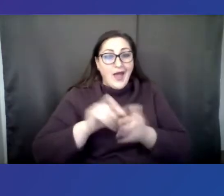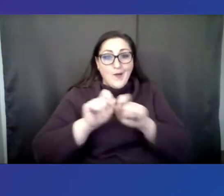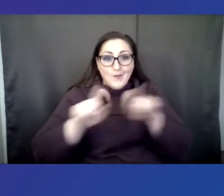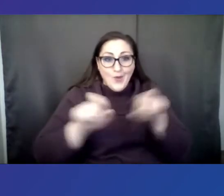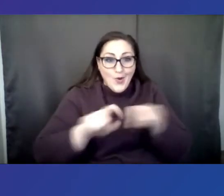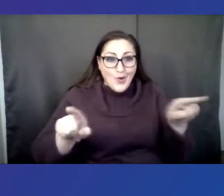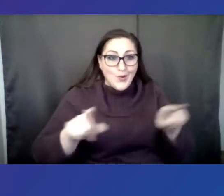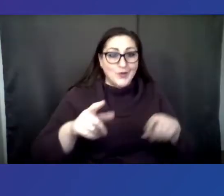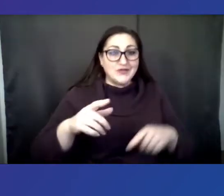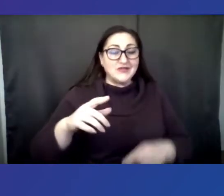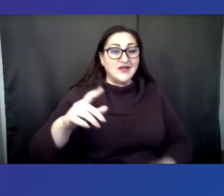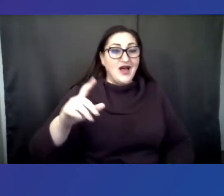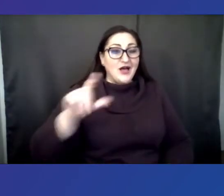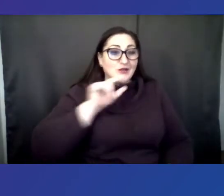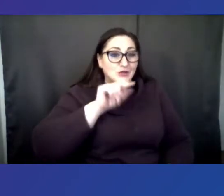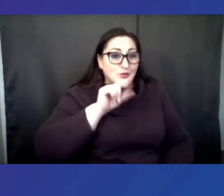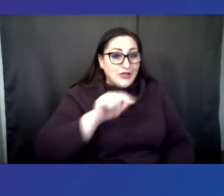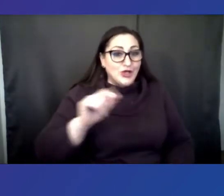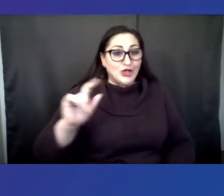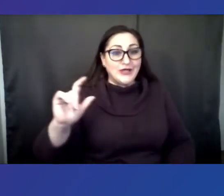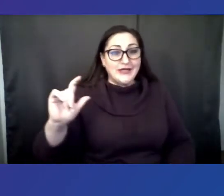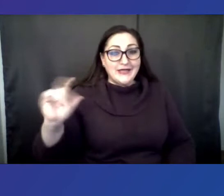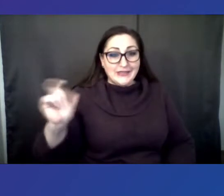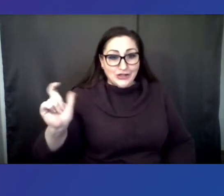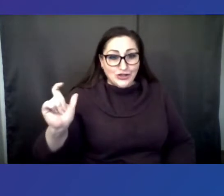@DanceNYC, Instagram